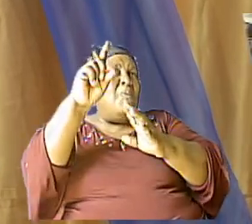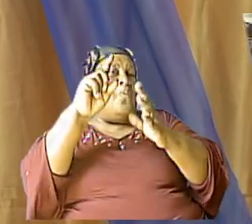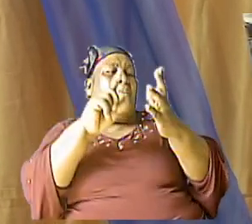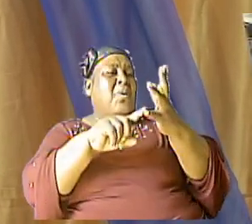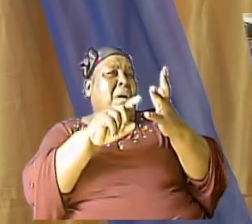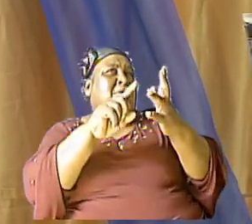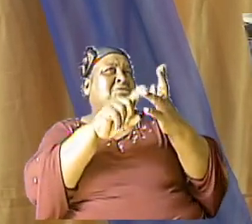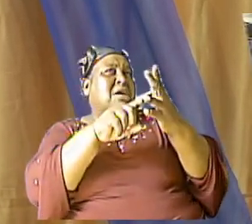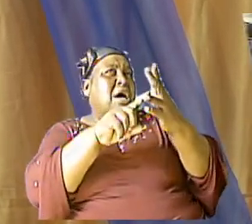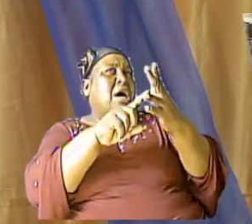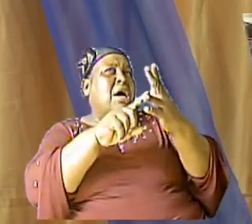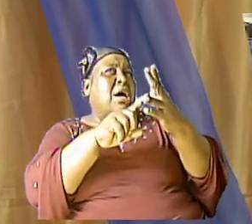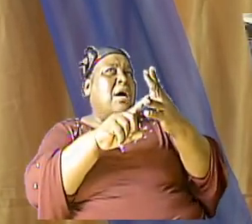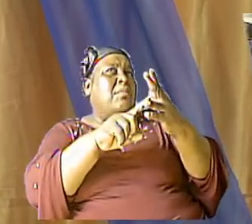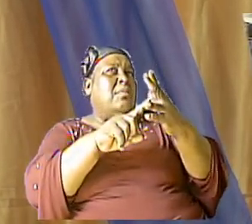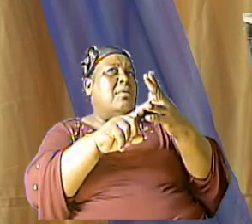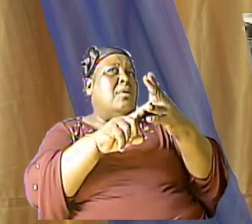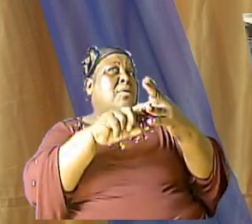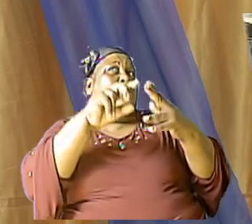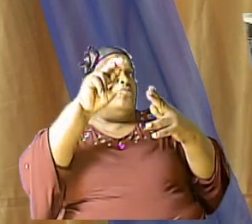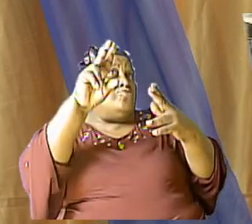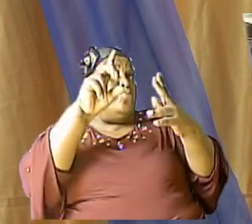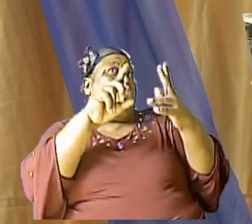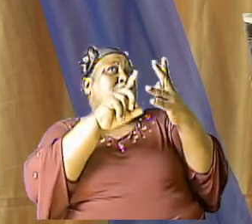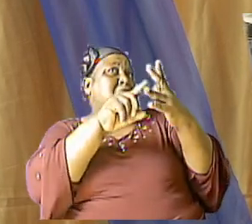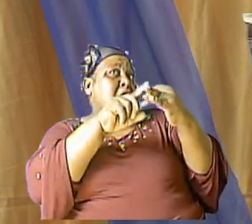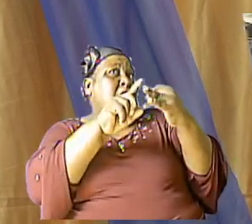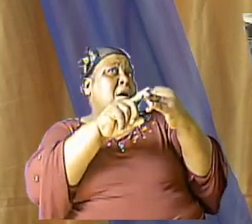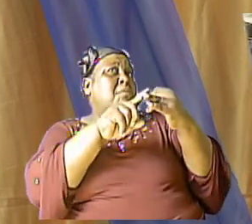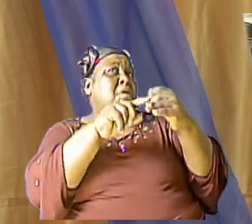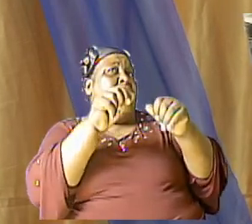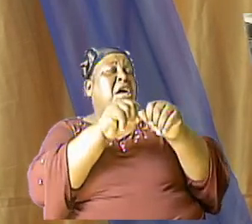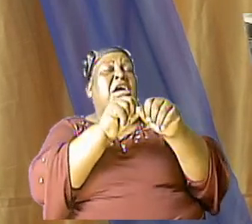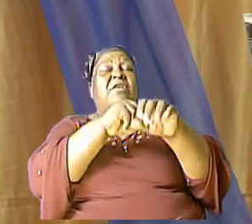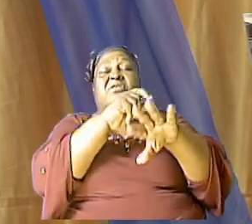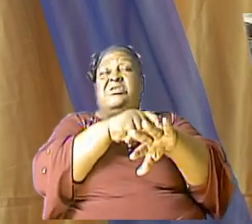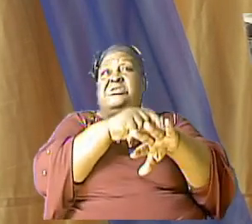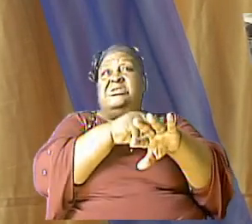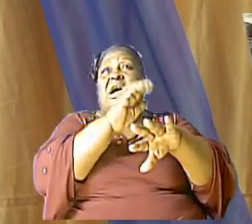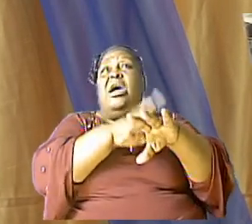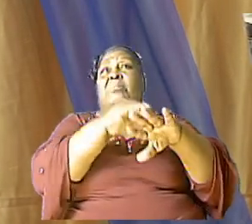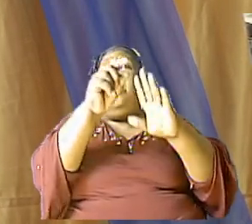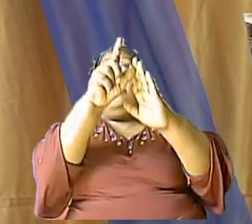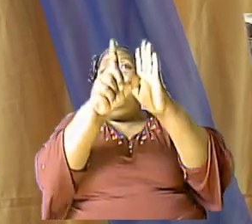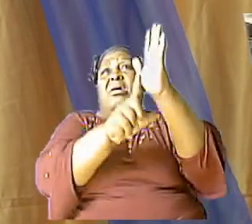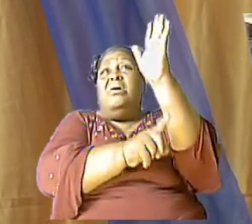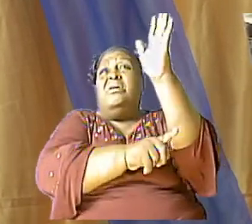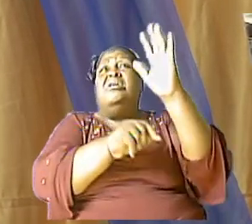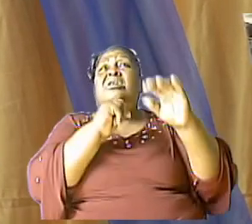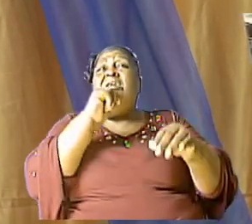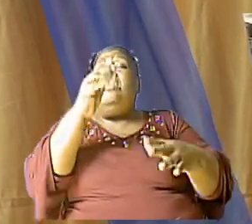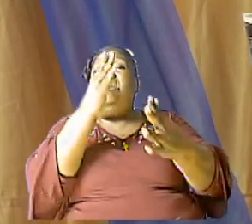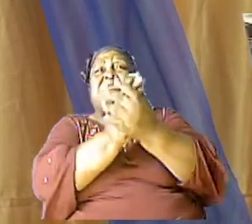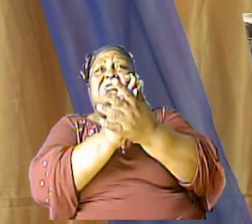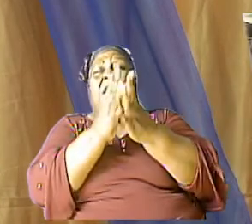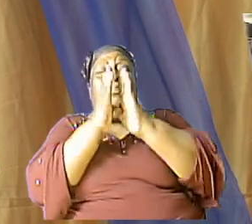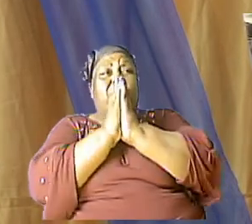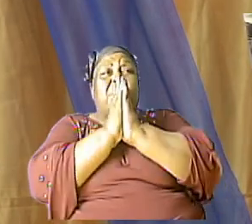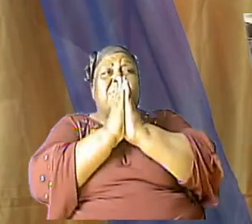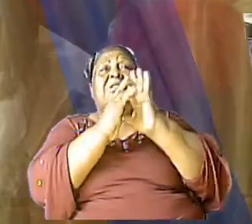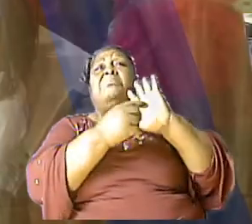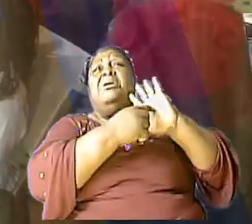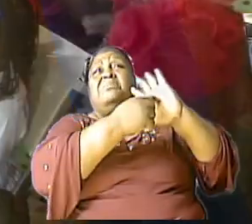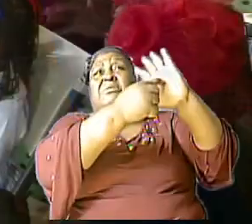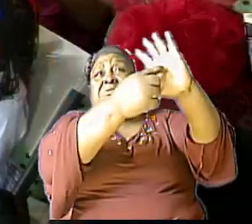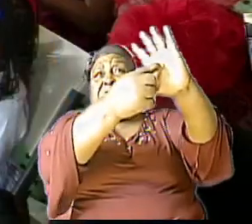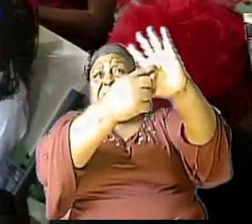lot of things pass that we see on the list. Every time it's on the list. But we ain't gonna stop praying until the manifestation is coming. Praise the Lord. Everybody